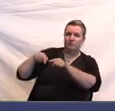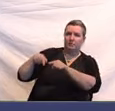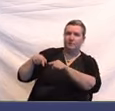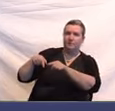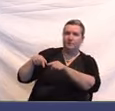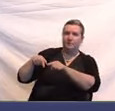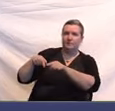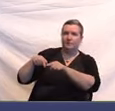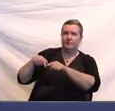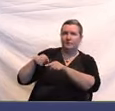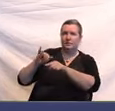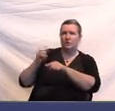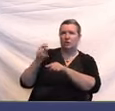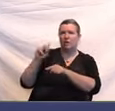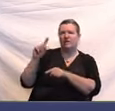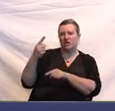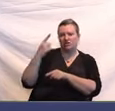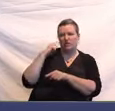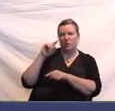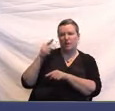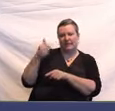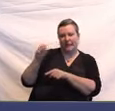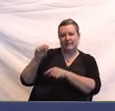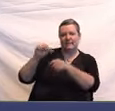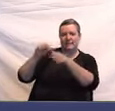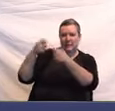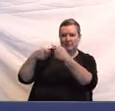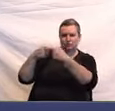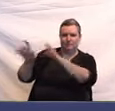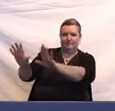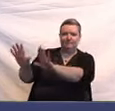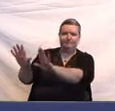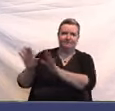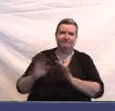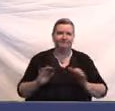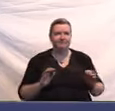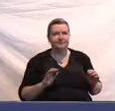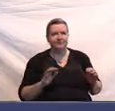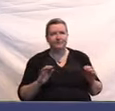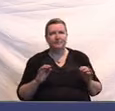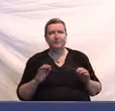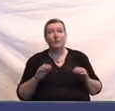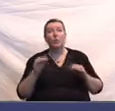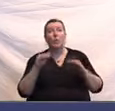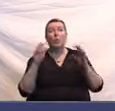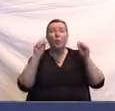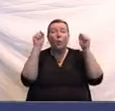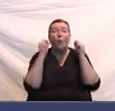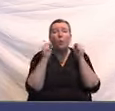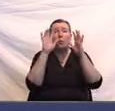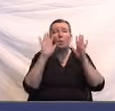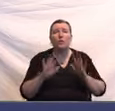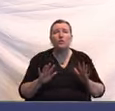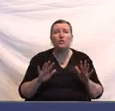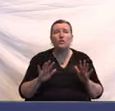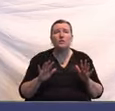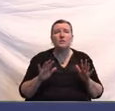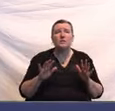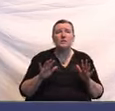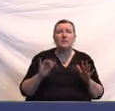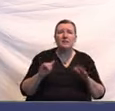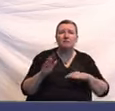the governor signed this summer. But you do have the cold, you may want to repeat the cold weather reality, which extends till March